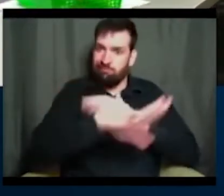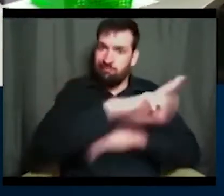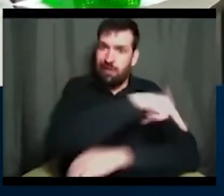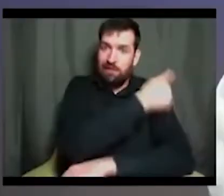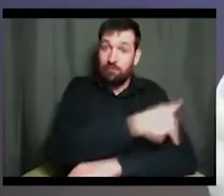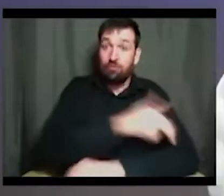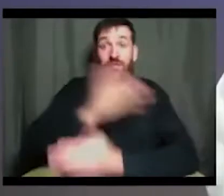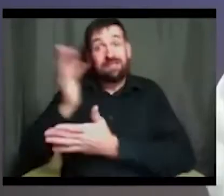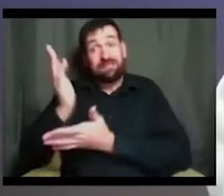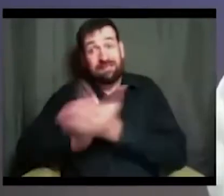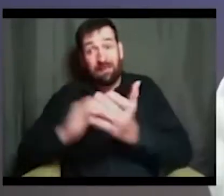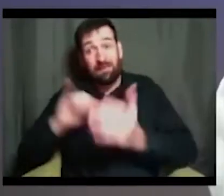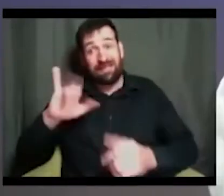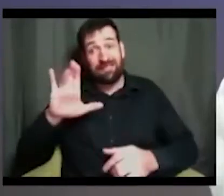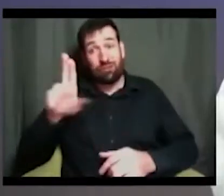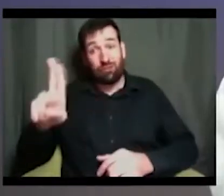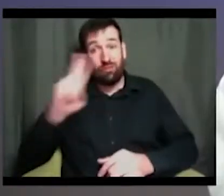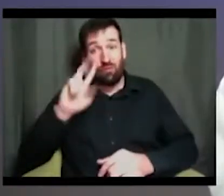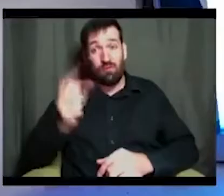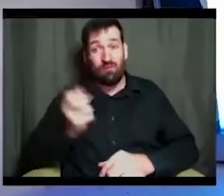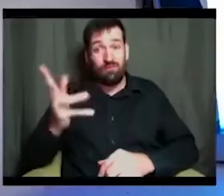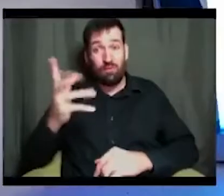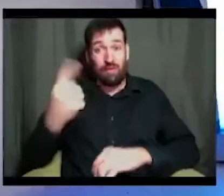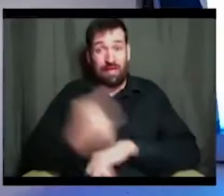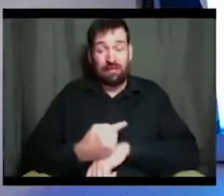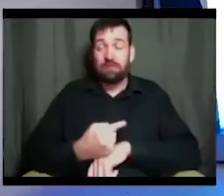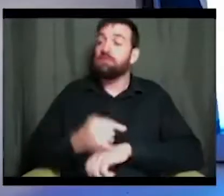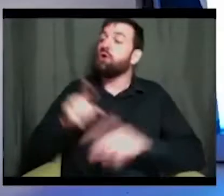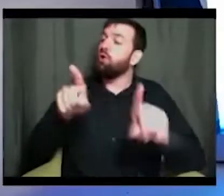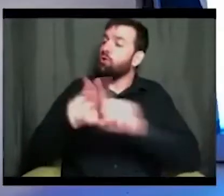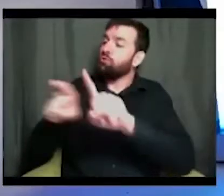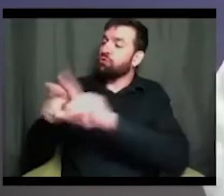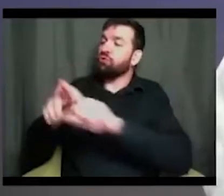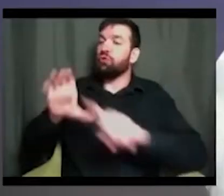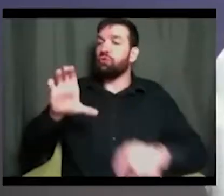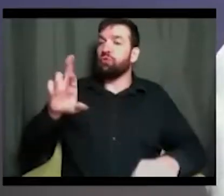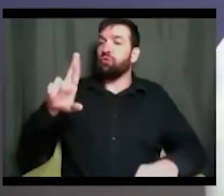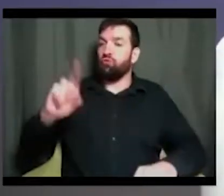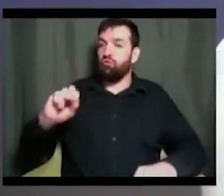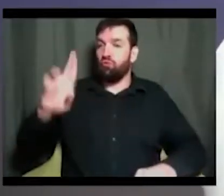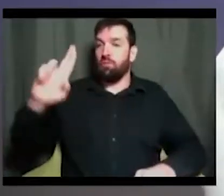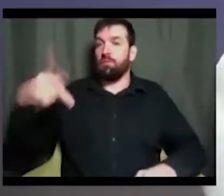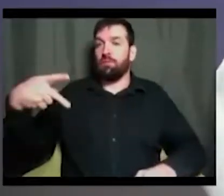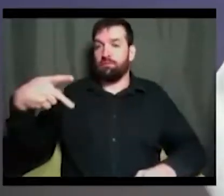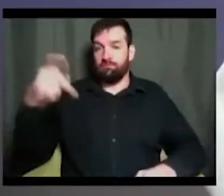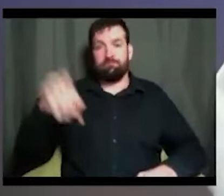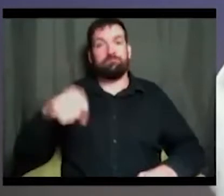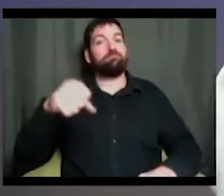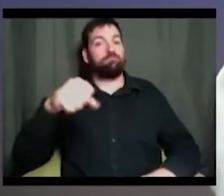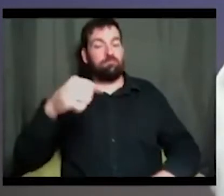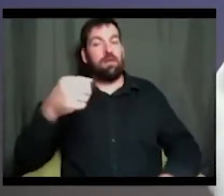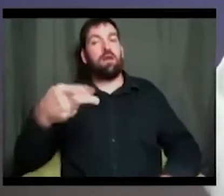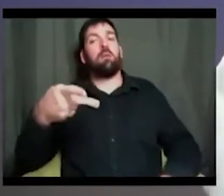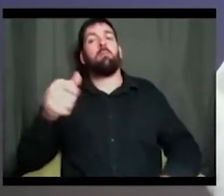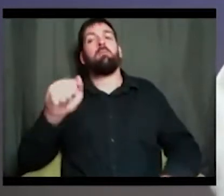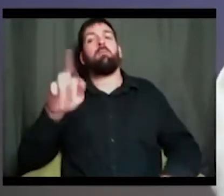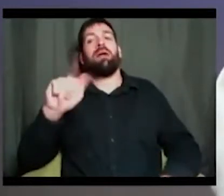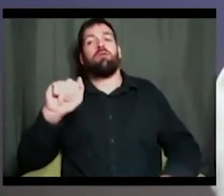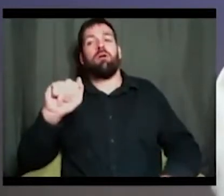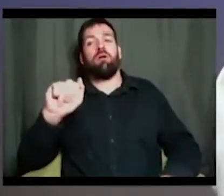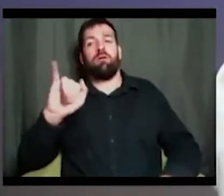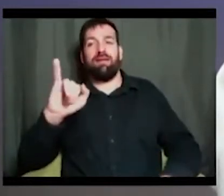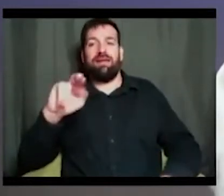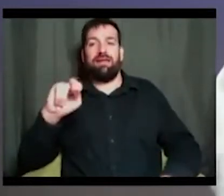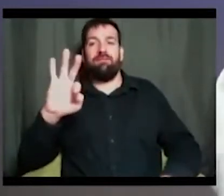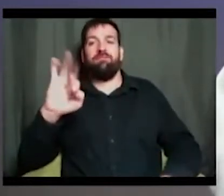couple days, unfortunately. A little spike in the croup also? We have, definitely. So para-influenza, that's not influenza, it's another viral